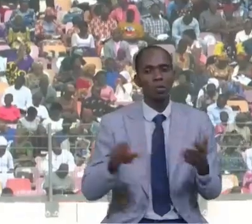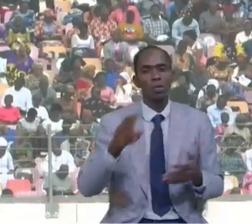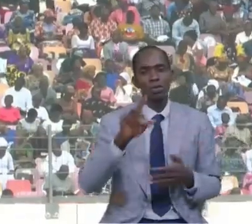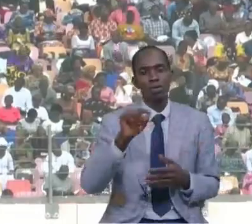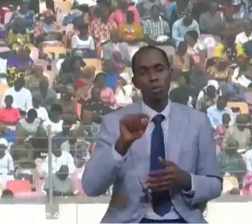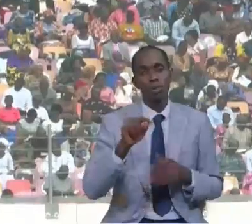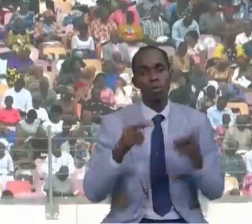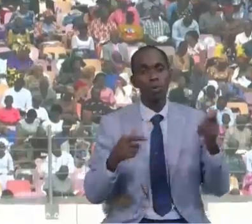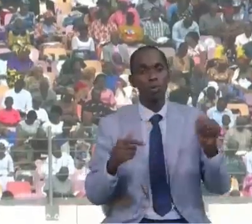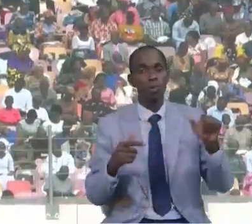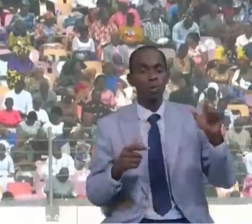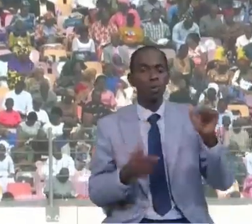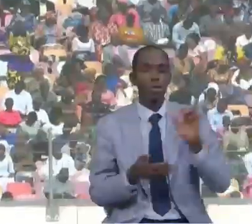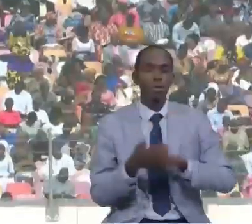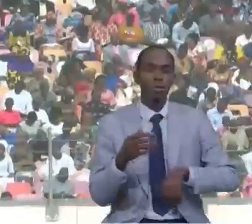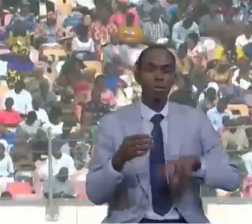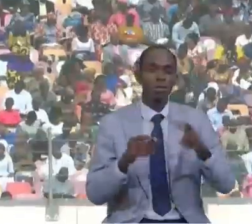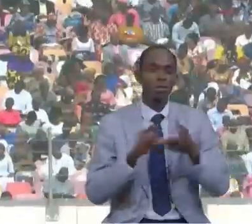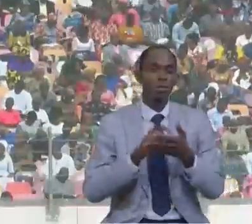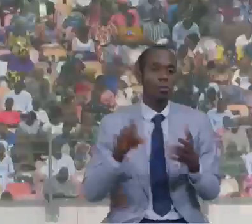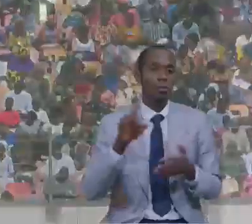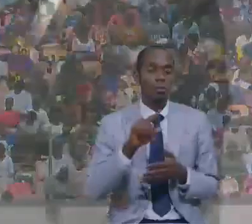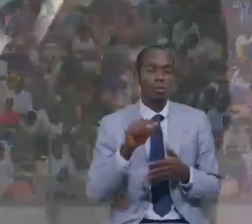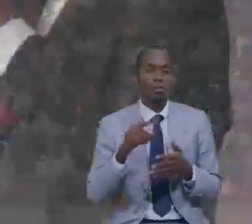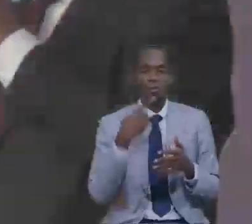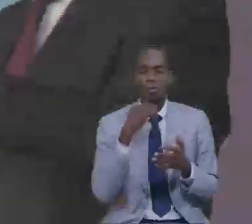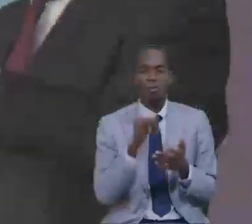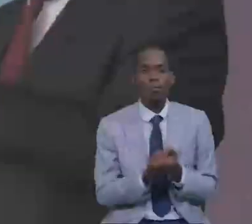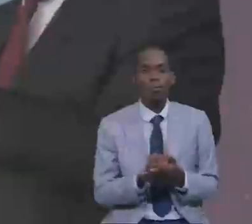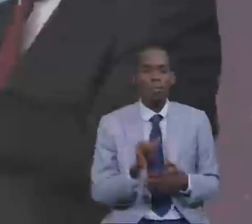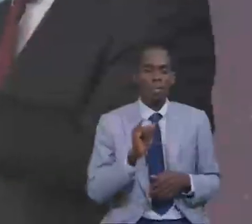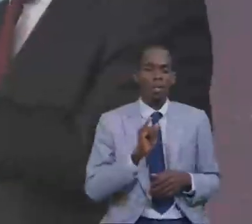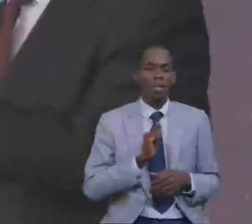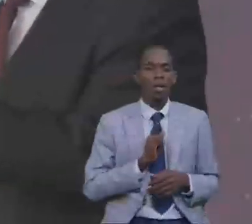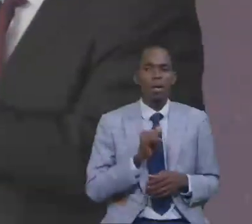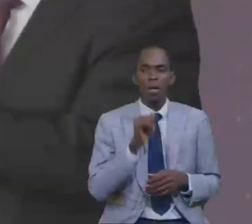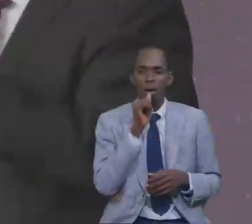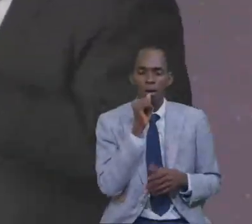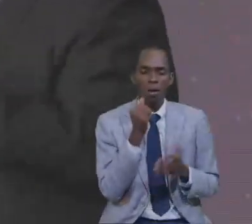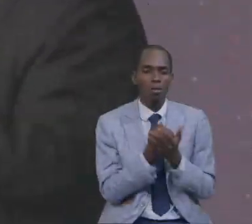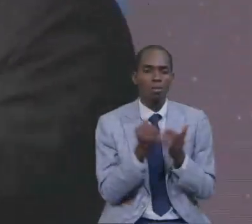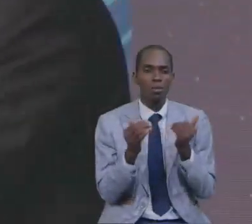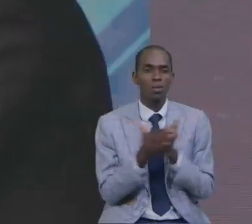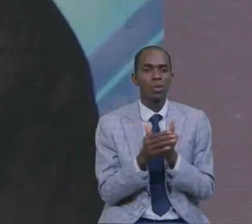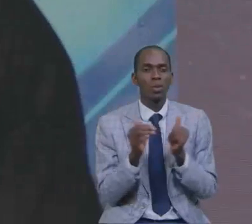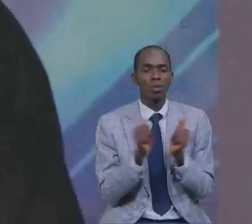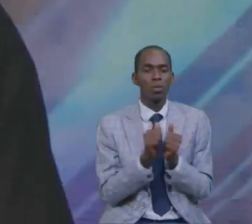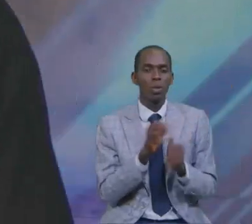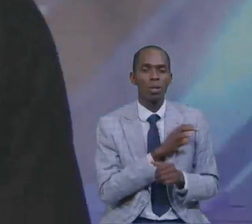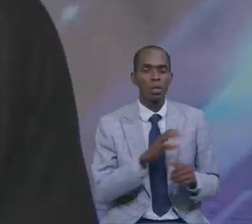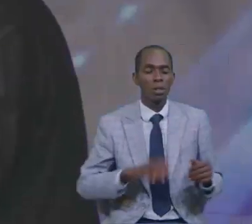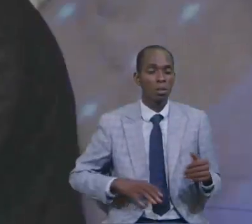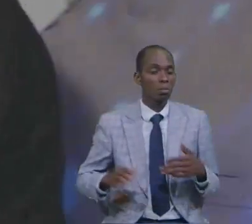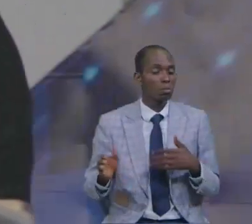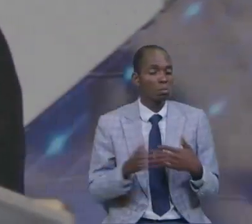Christ. Nevertheless, I live, yet not I. The old me is not